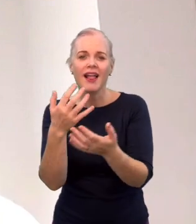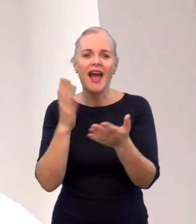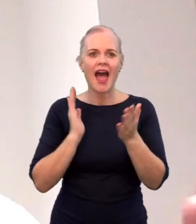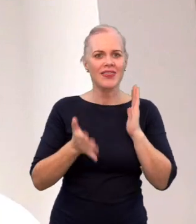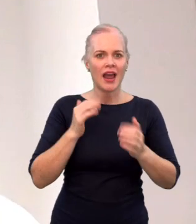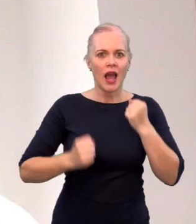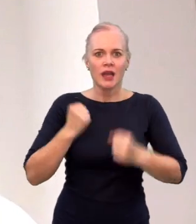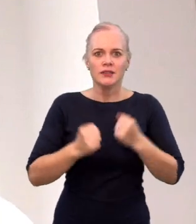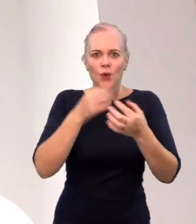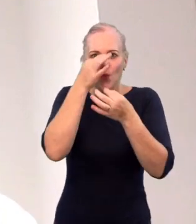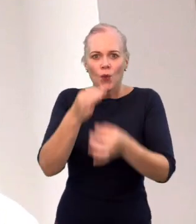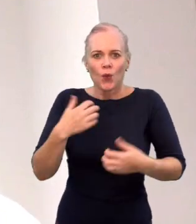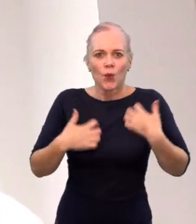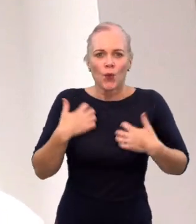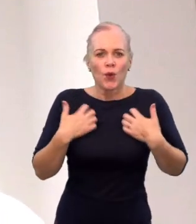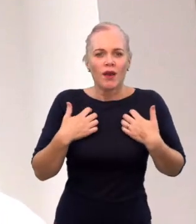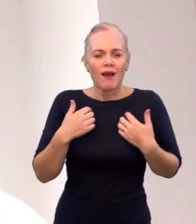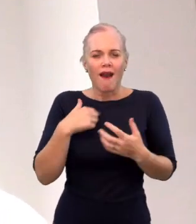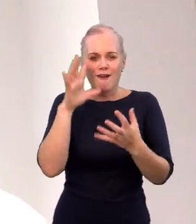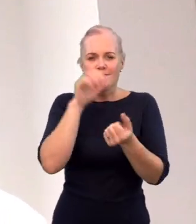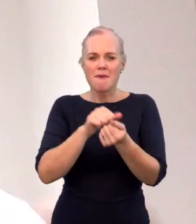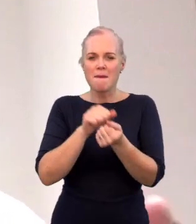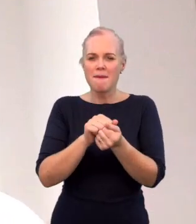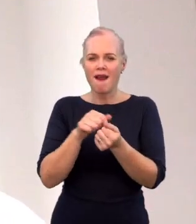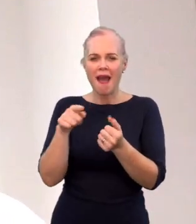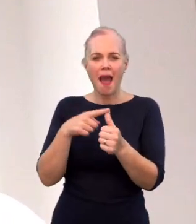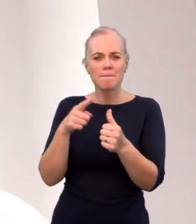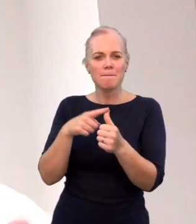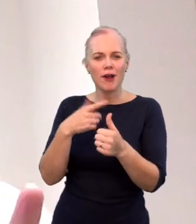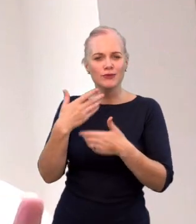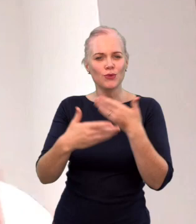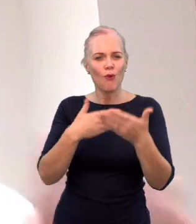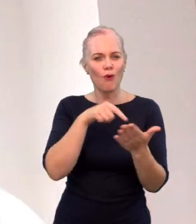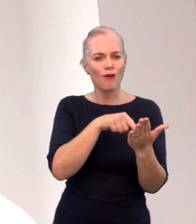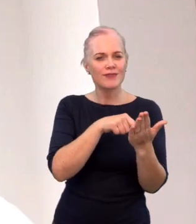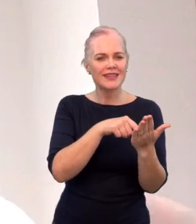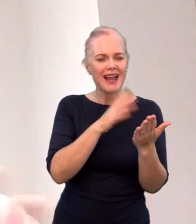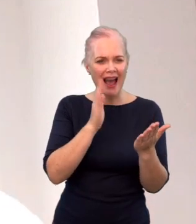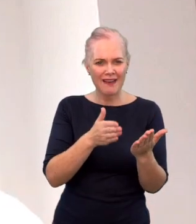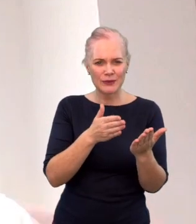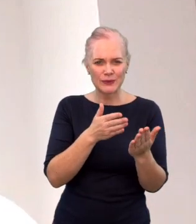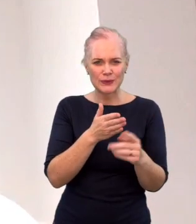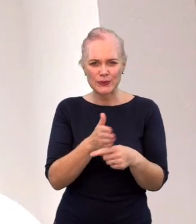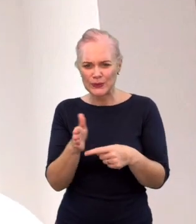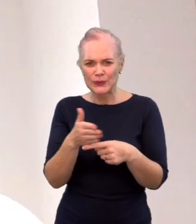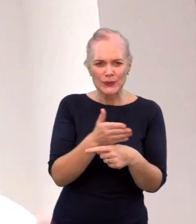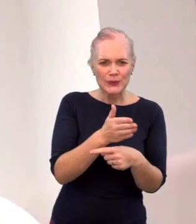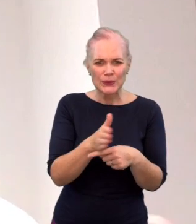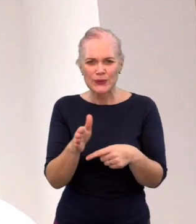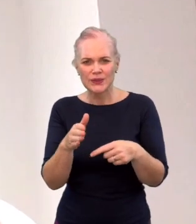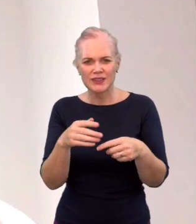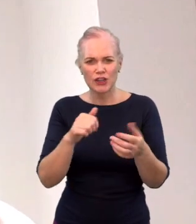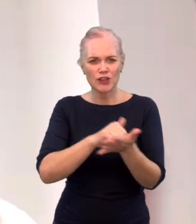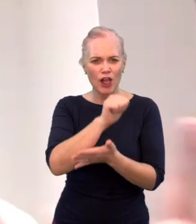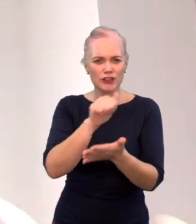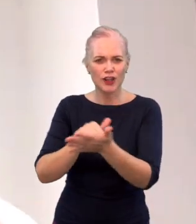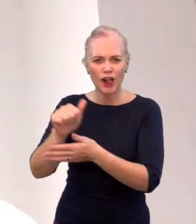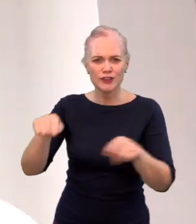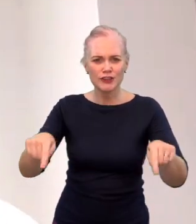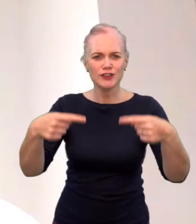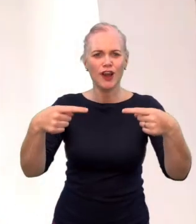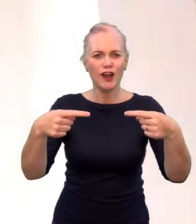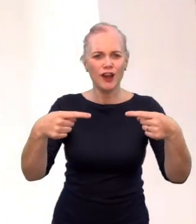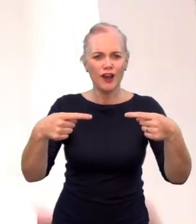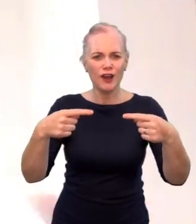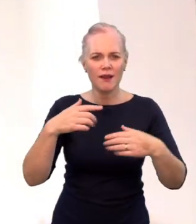passion for athletics. And throughout the story, Amber has to learn to navigate these two opposing cultures and develop the strength to